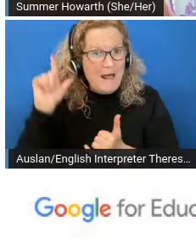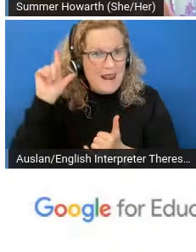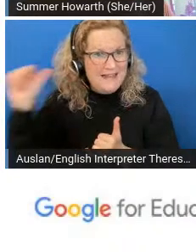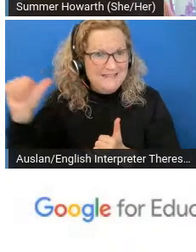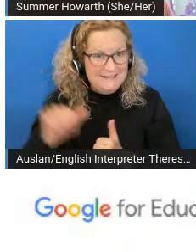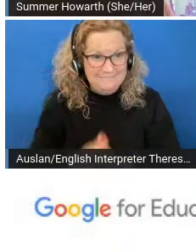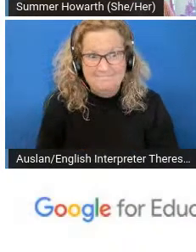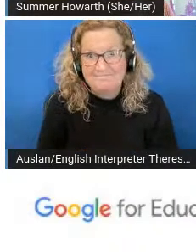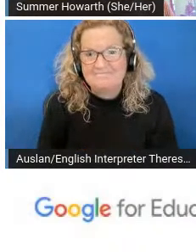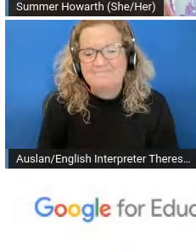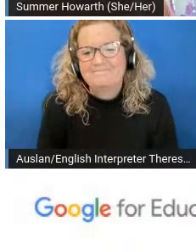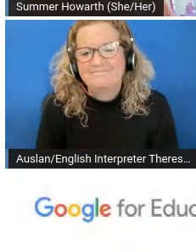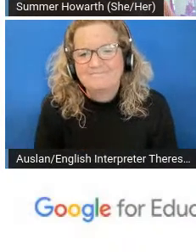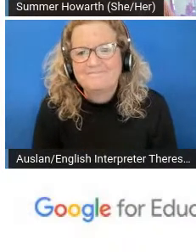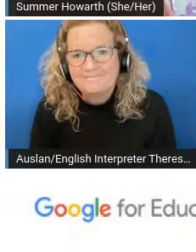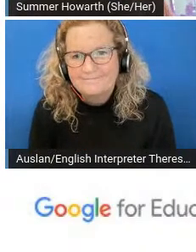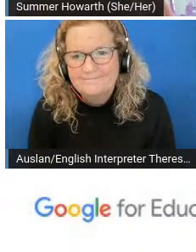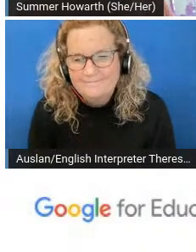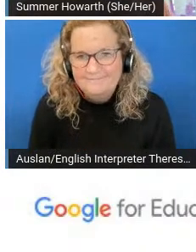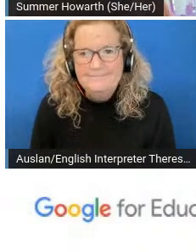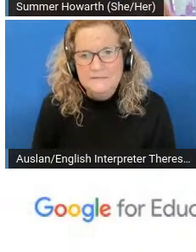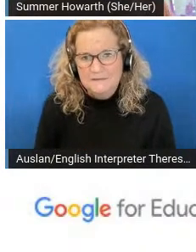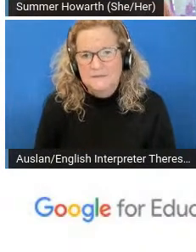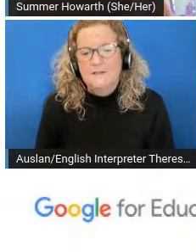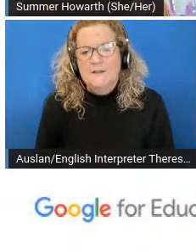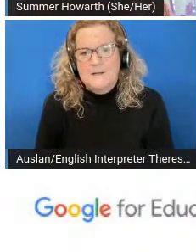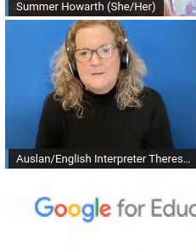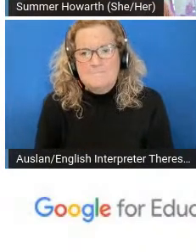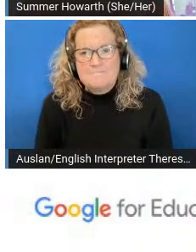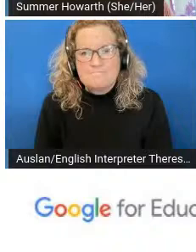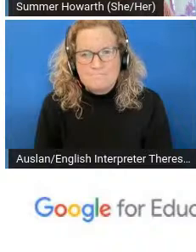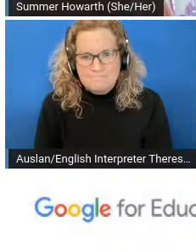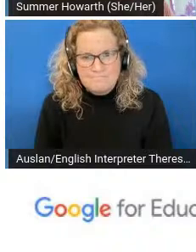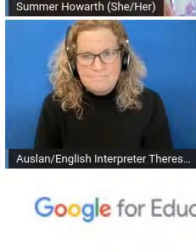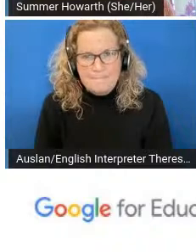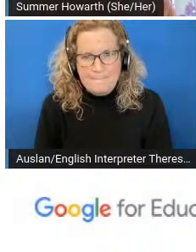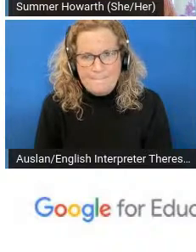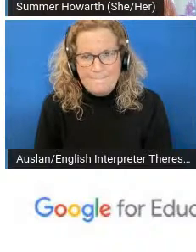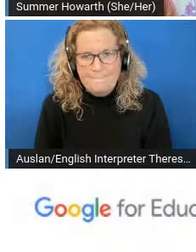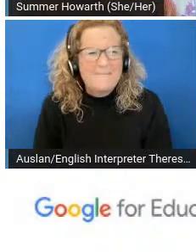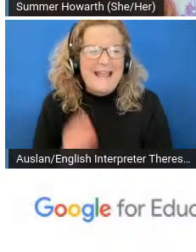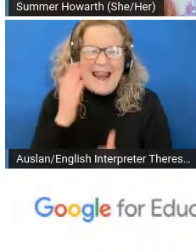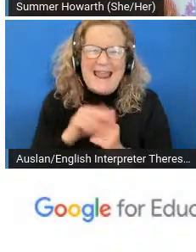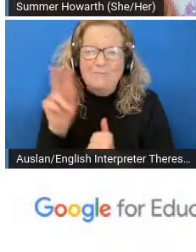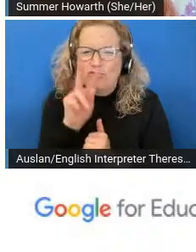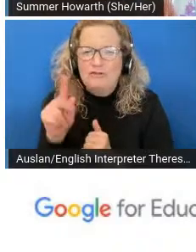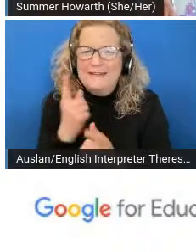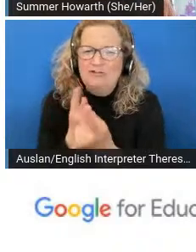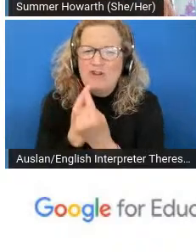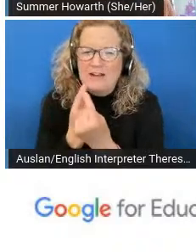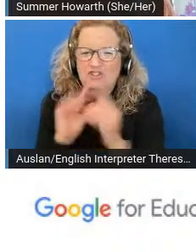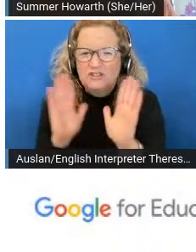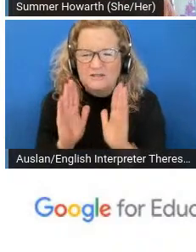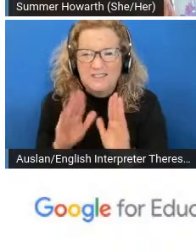use the magnifying glass. You don't need to read the instructions. Never read the instructions. No, just go for